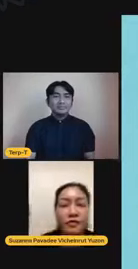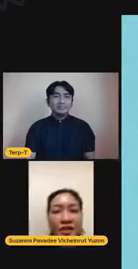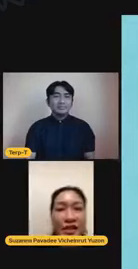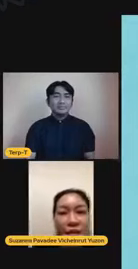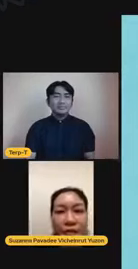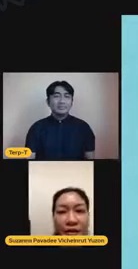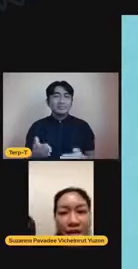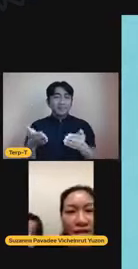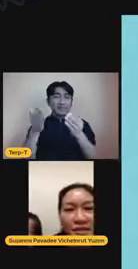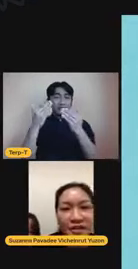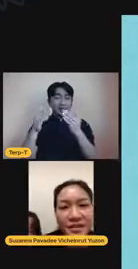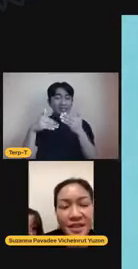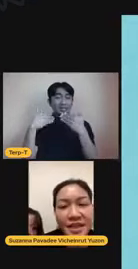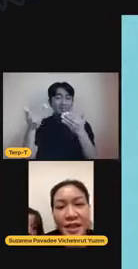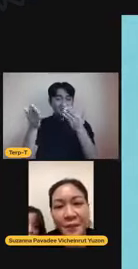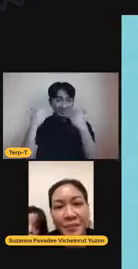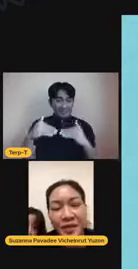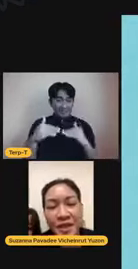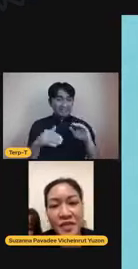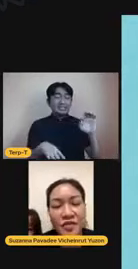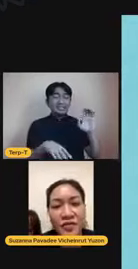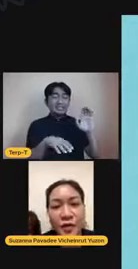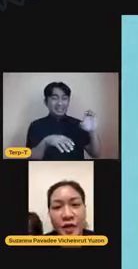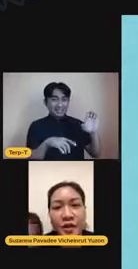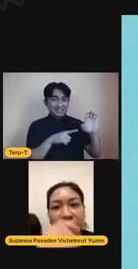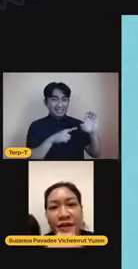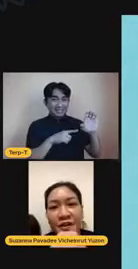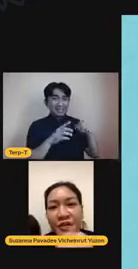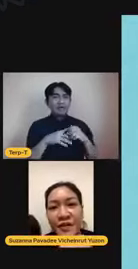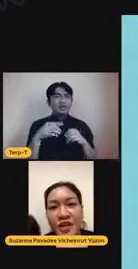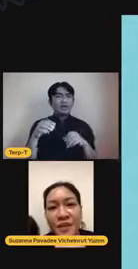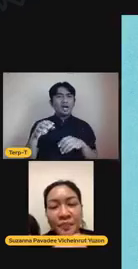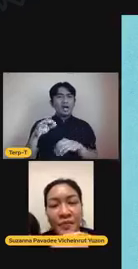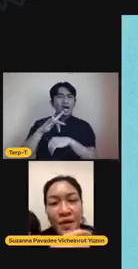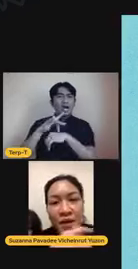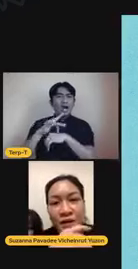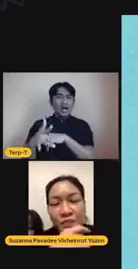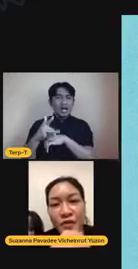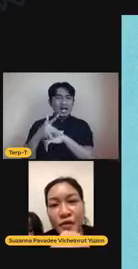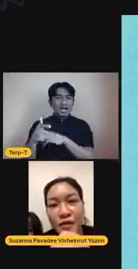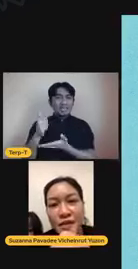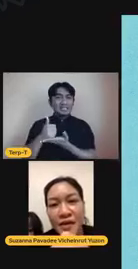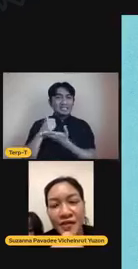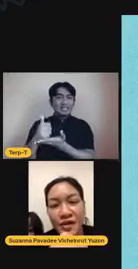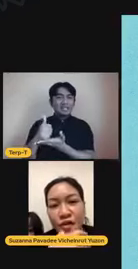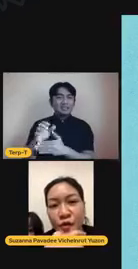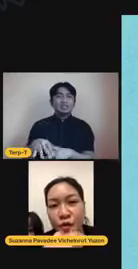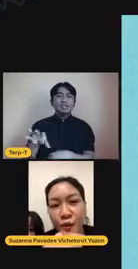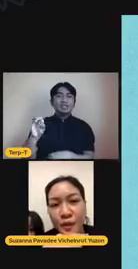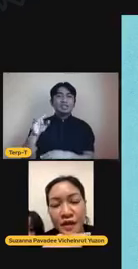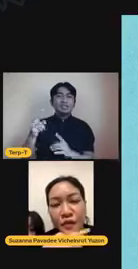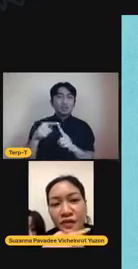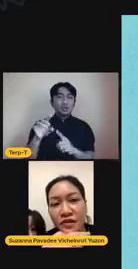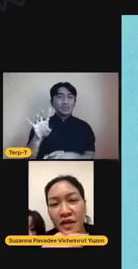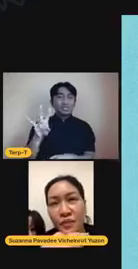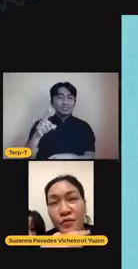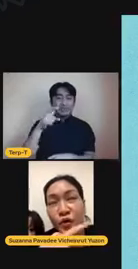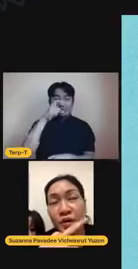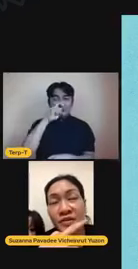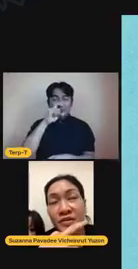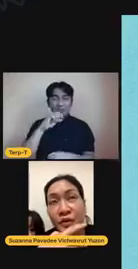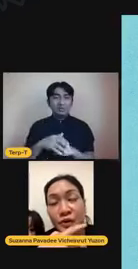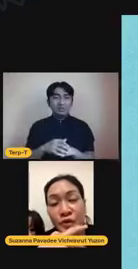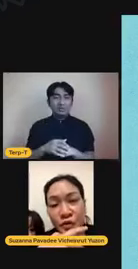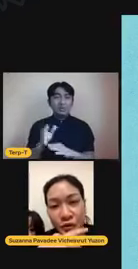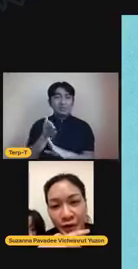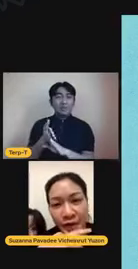So for celebrate, the next letter is E. E is for early intervention, 0 to 7 years old. Normally they will say, before